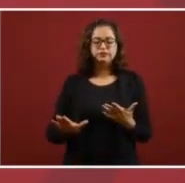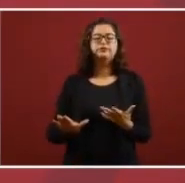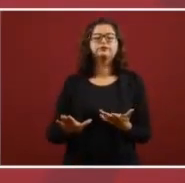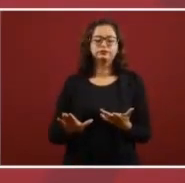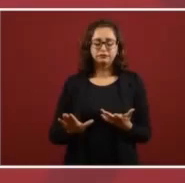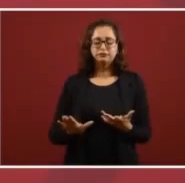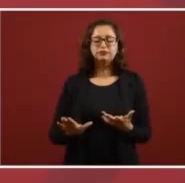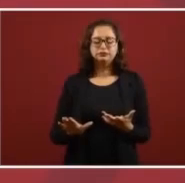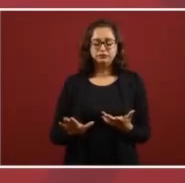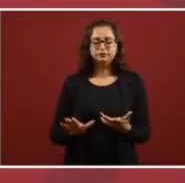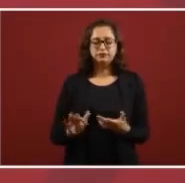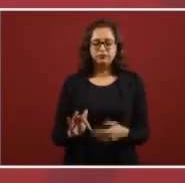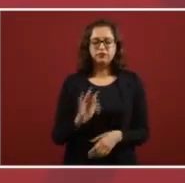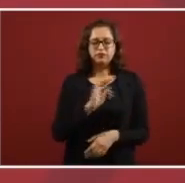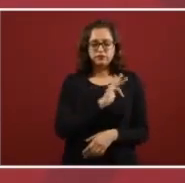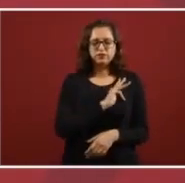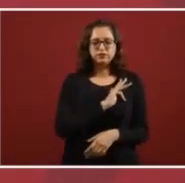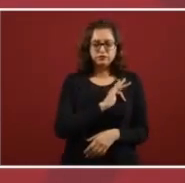then